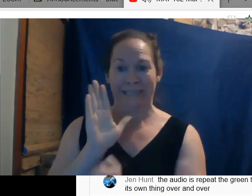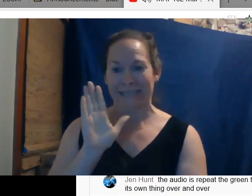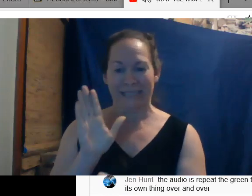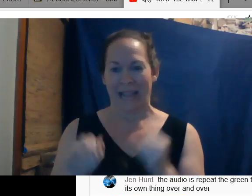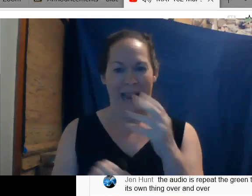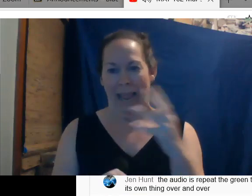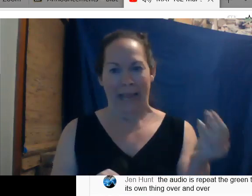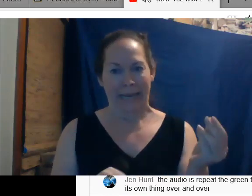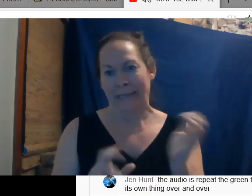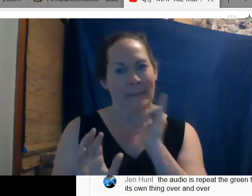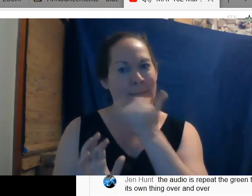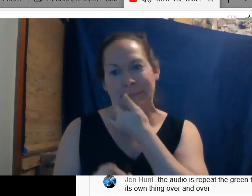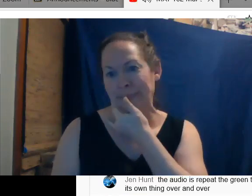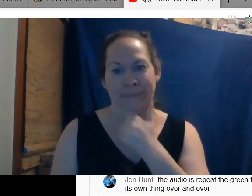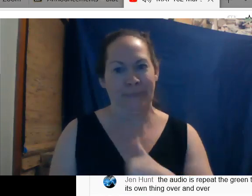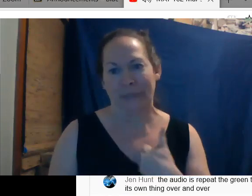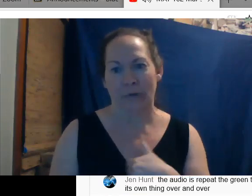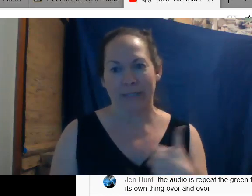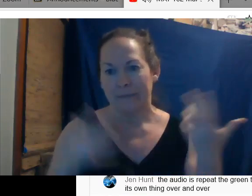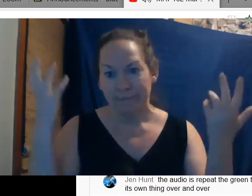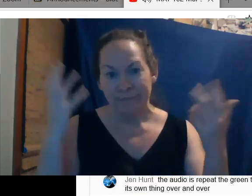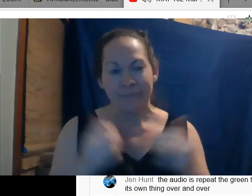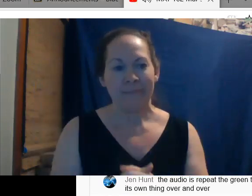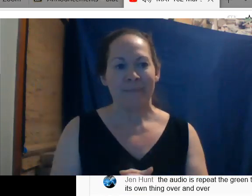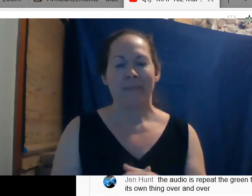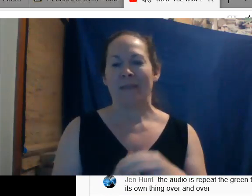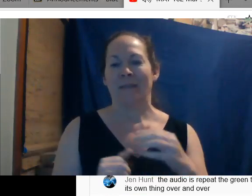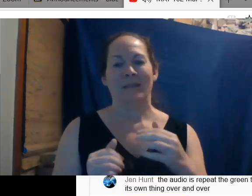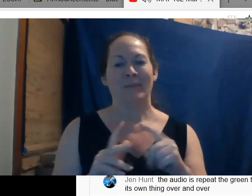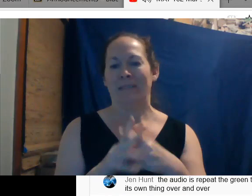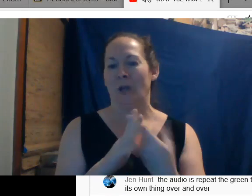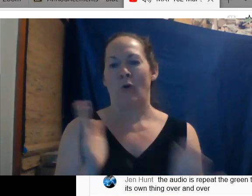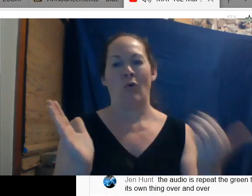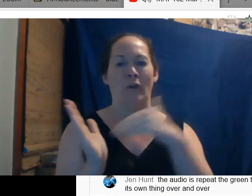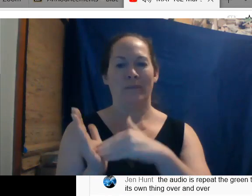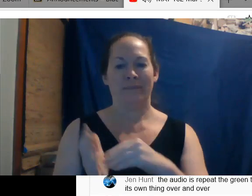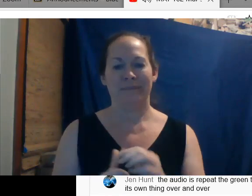back to the other screen. Let me restart here. Thank you for that, Leica.